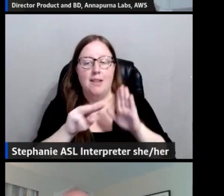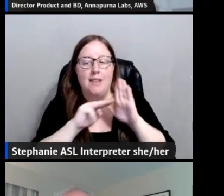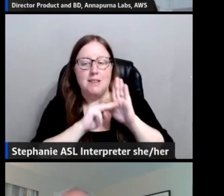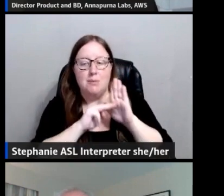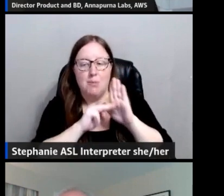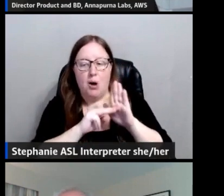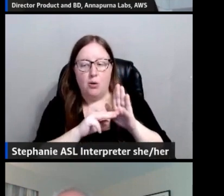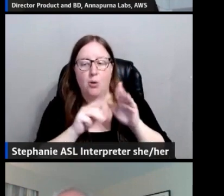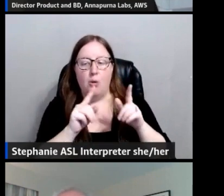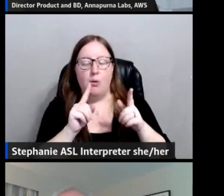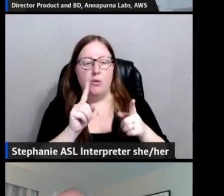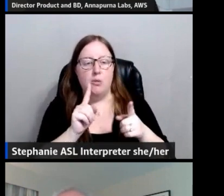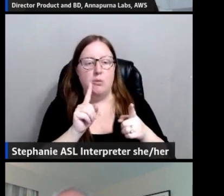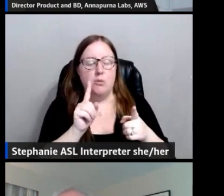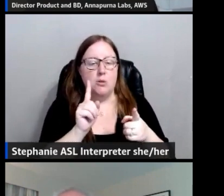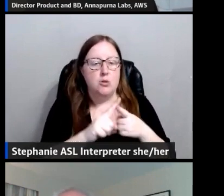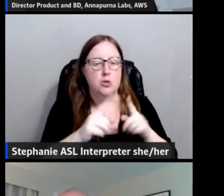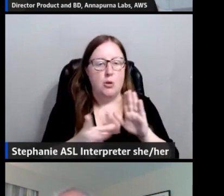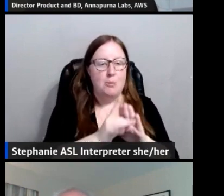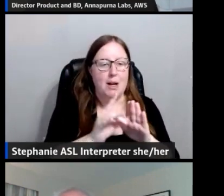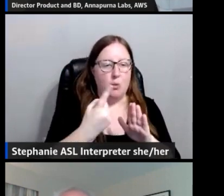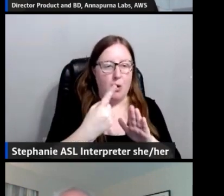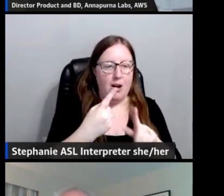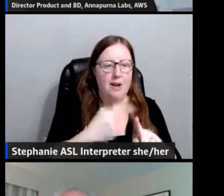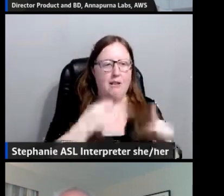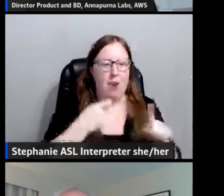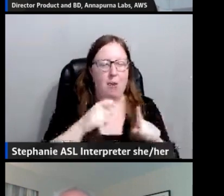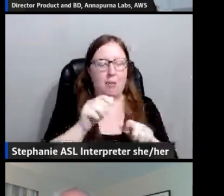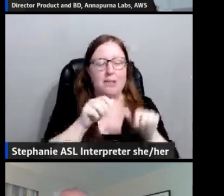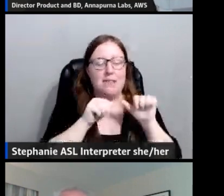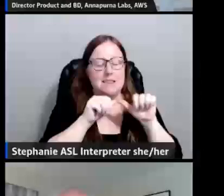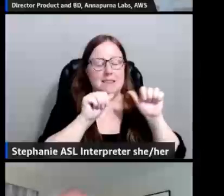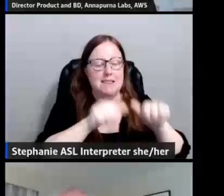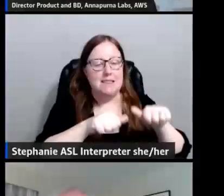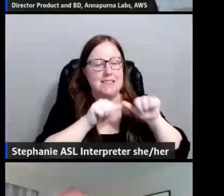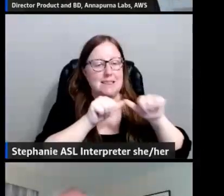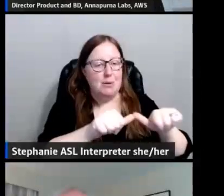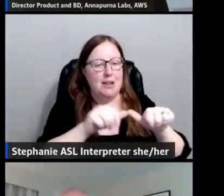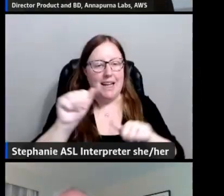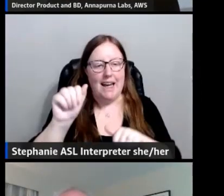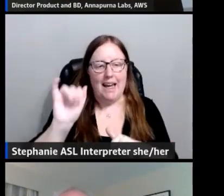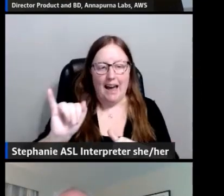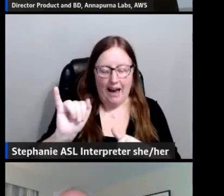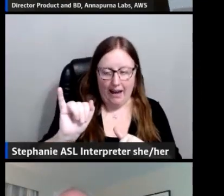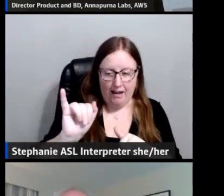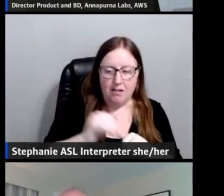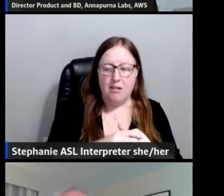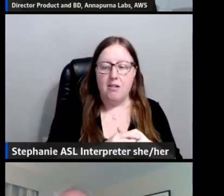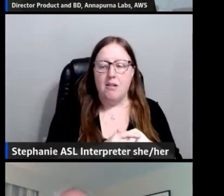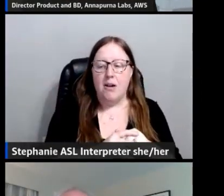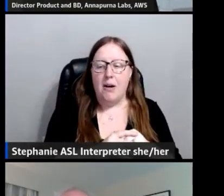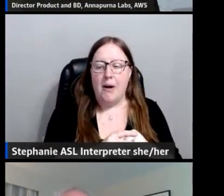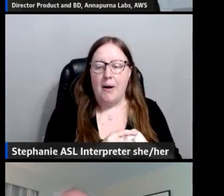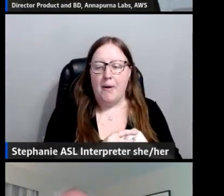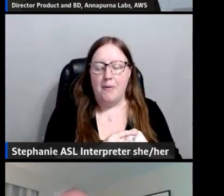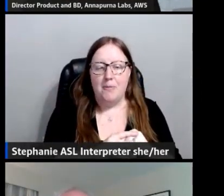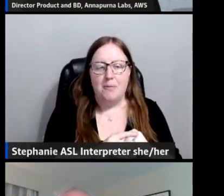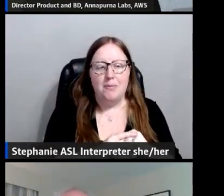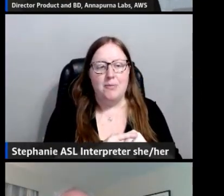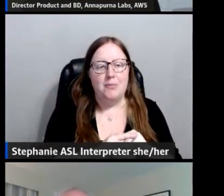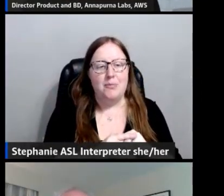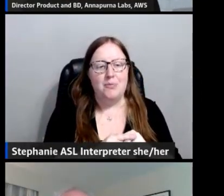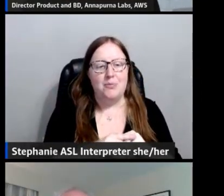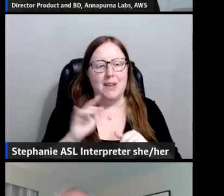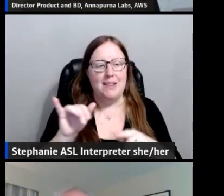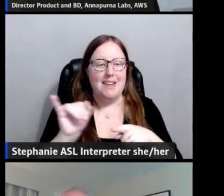Diffusion 2.1 that came from Stability AI and resides on Hugging Face. Hugging Face is well known in the